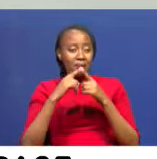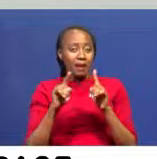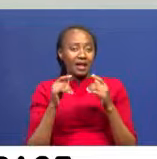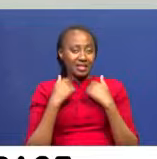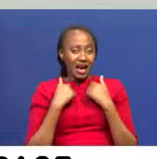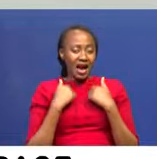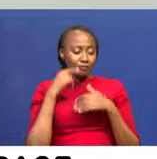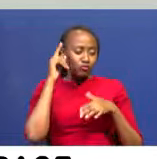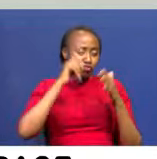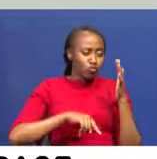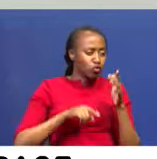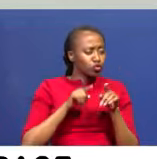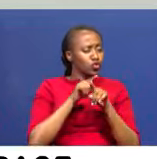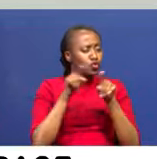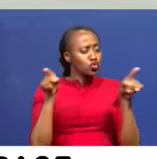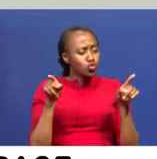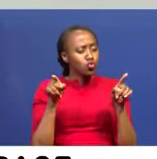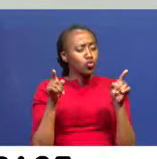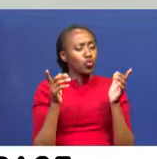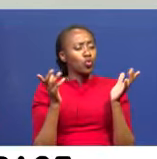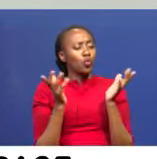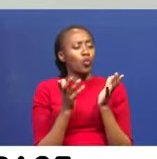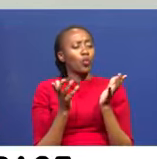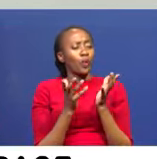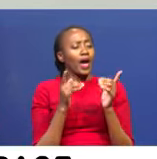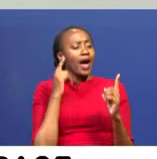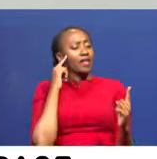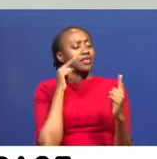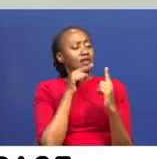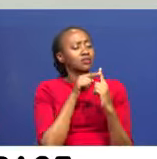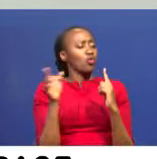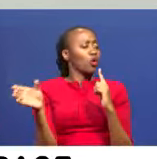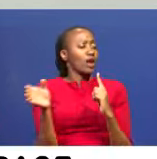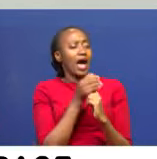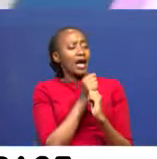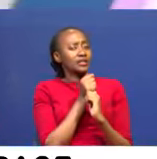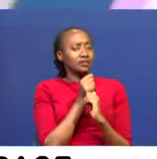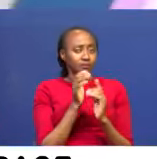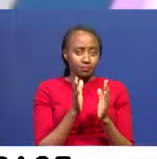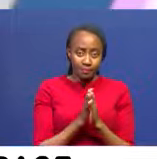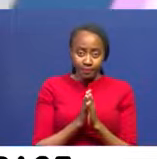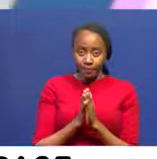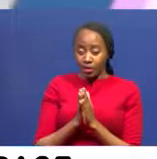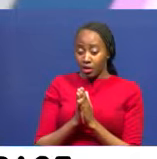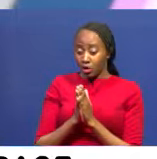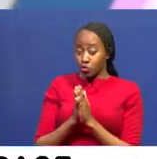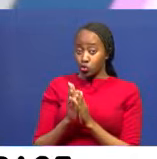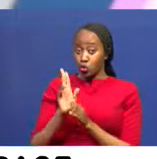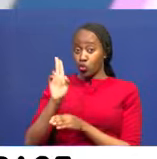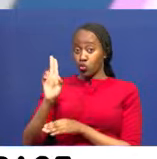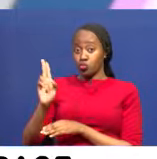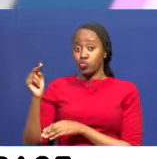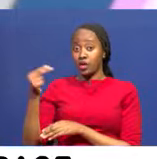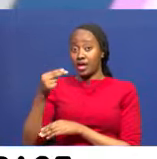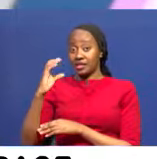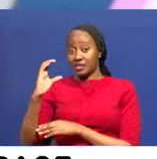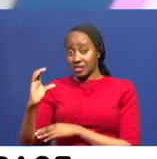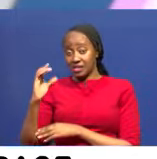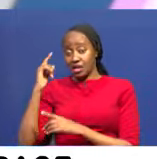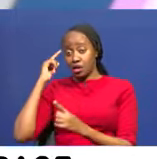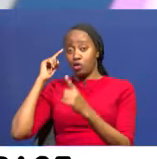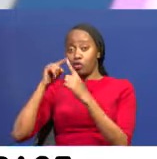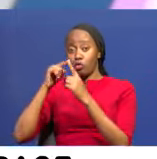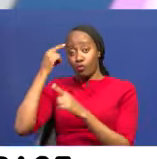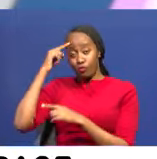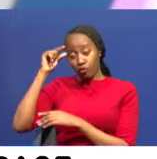you better placed in ensuring that this goal is achieved? So when we look at the universal health coverage goals of the government, so we